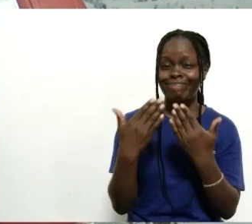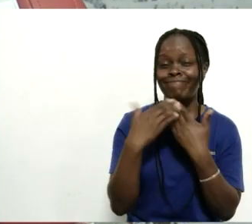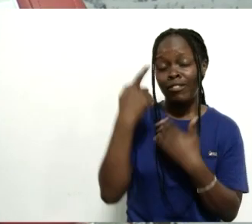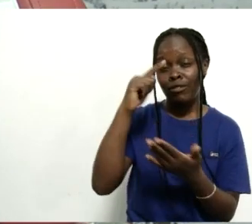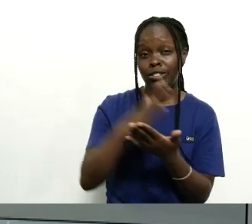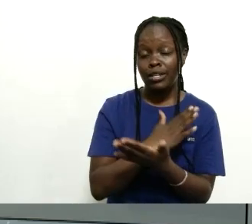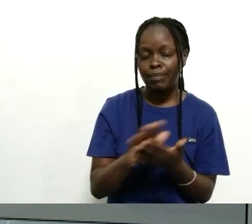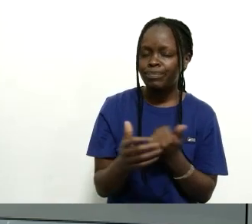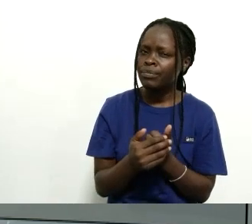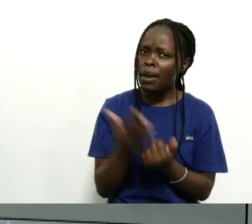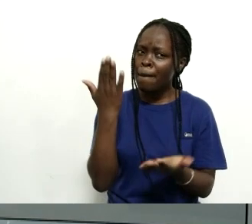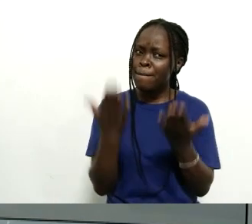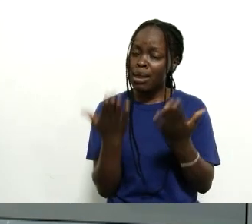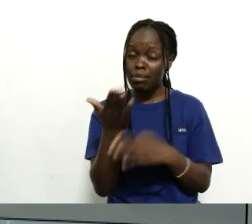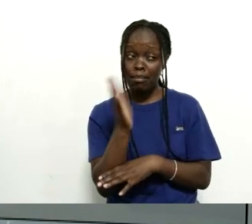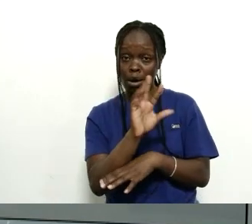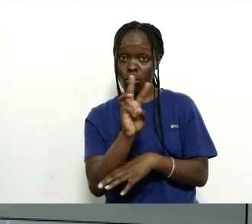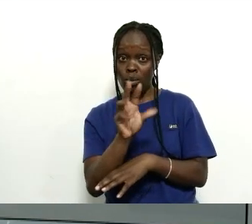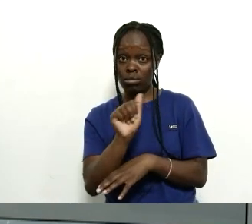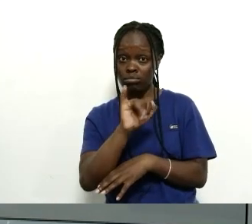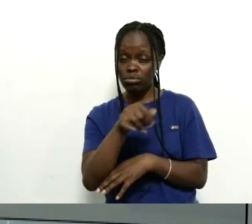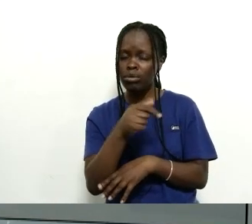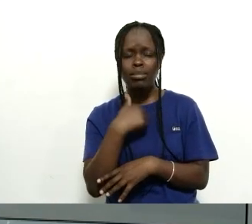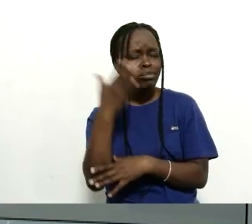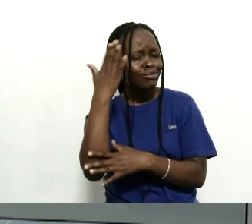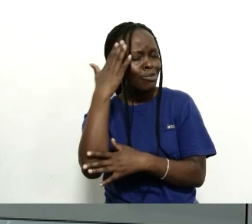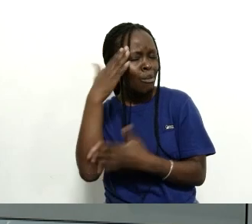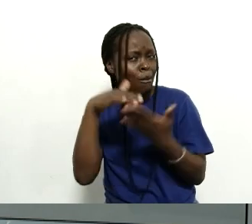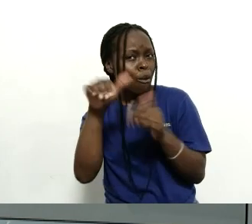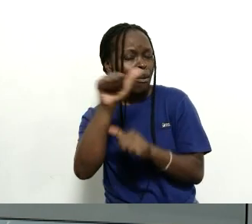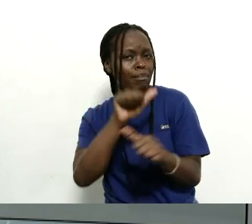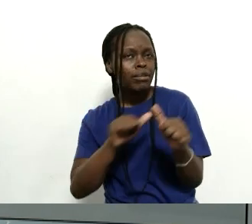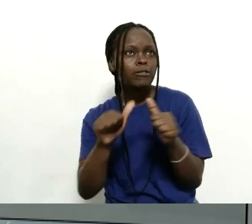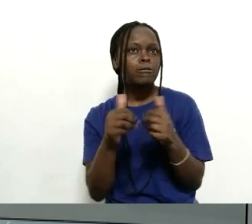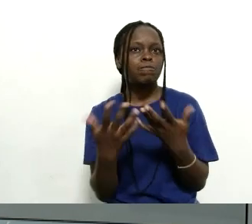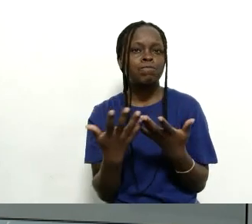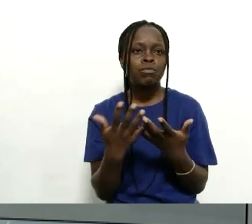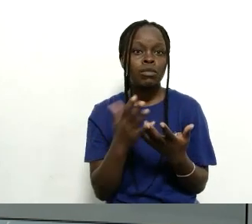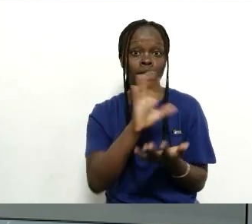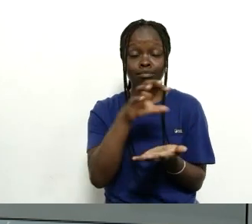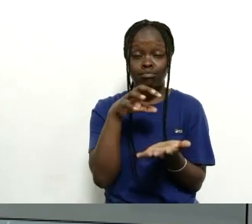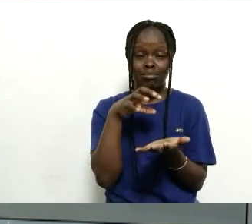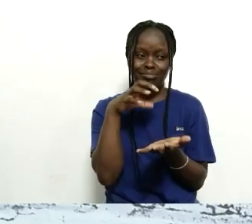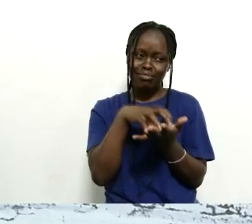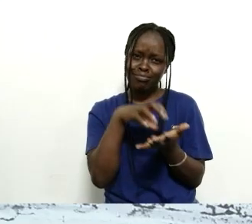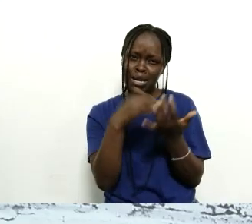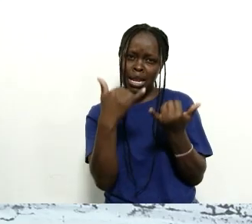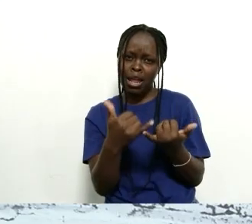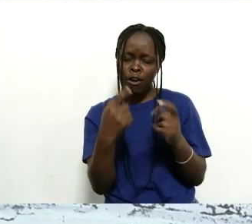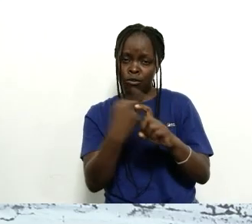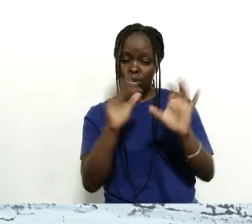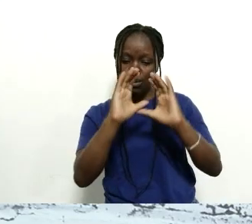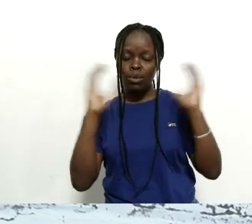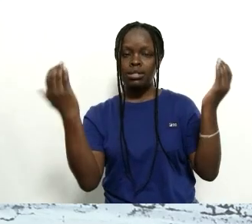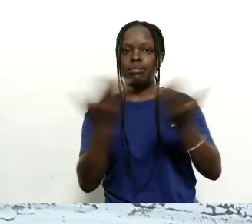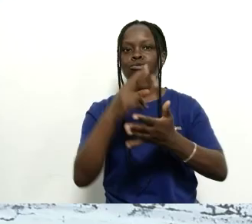you so much for sharing that. Maybe coming back to you, Wanjiku, I'd like to know a little bit more about the current scenario